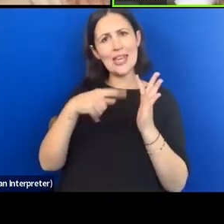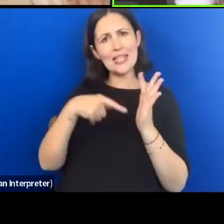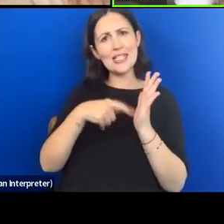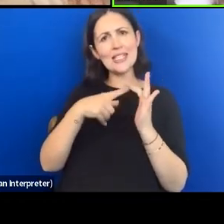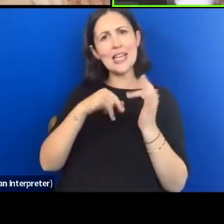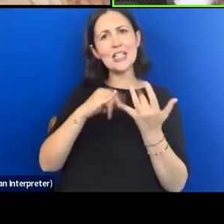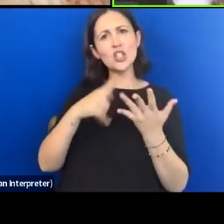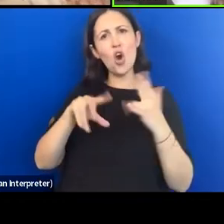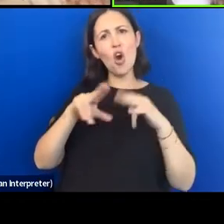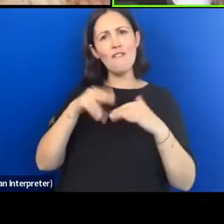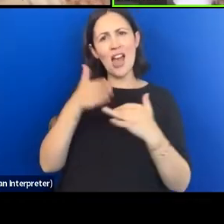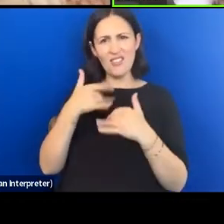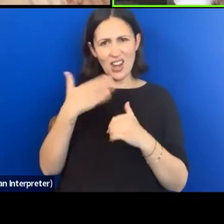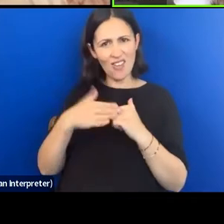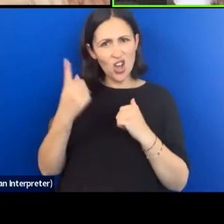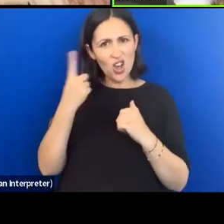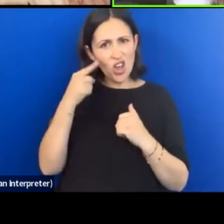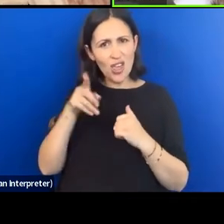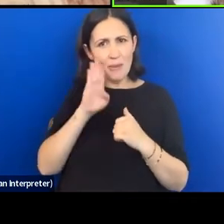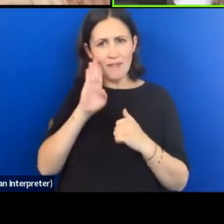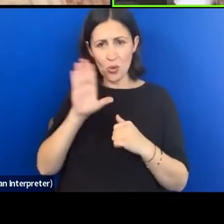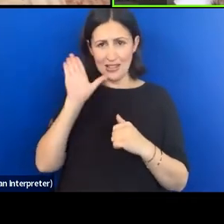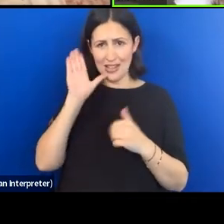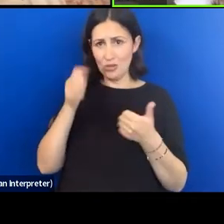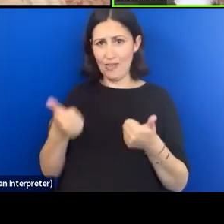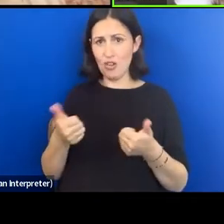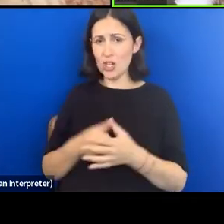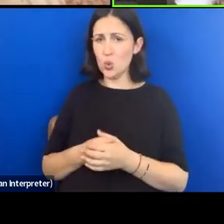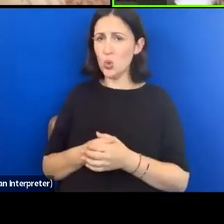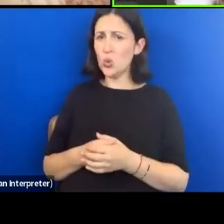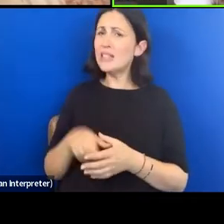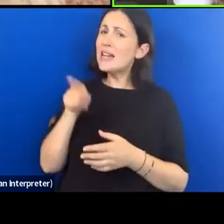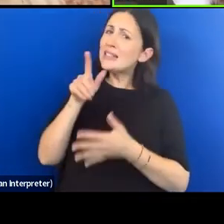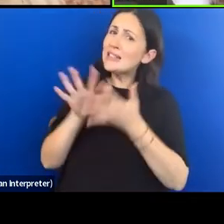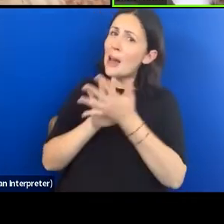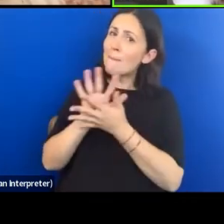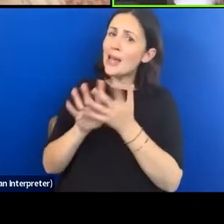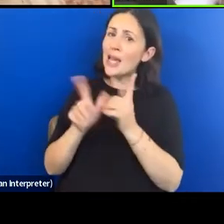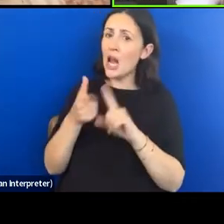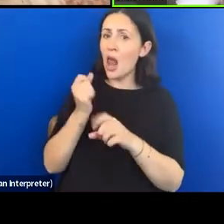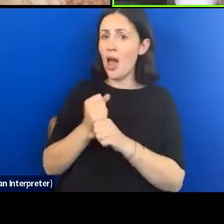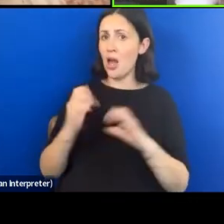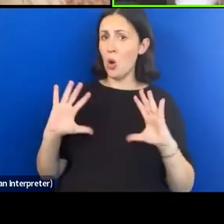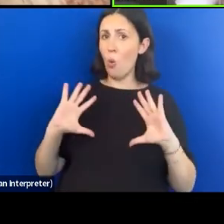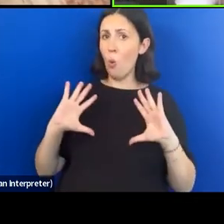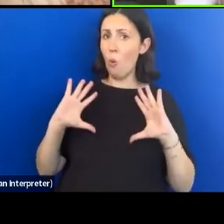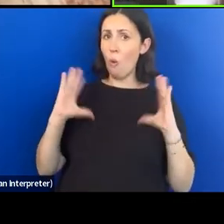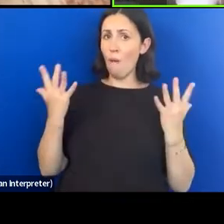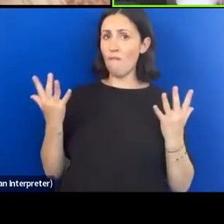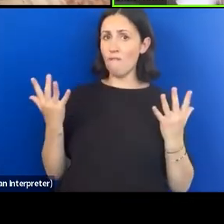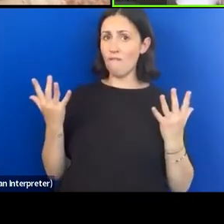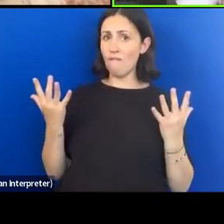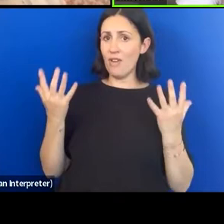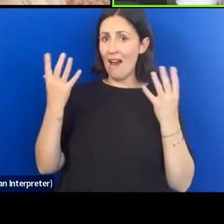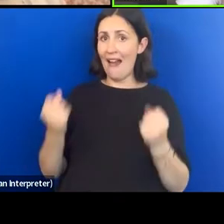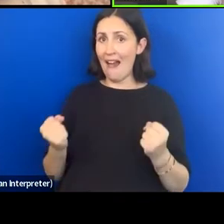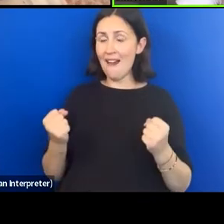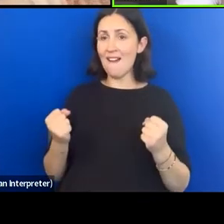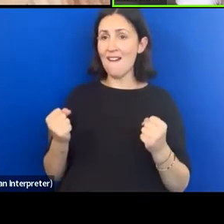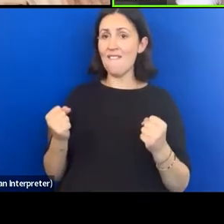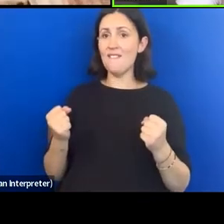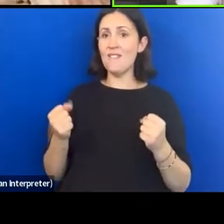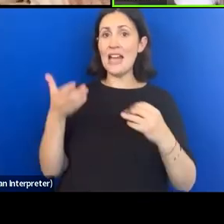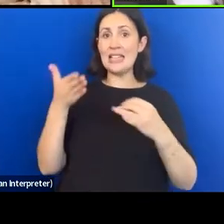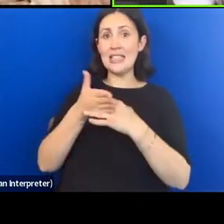That sounds really, really cool. So is it something in terms of integrating accessibility within the creative work